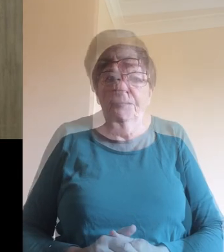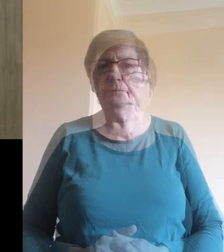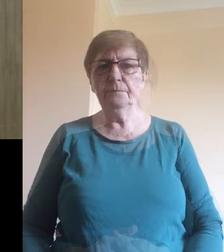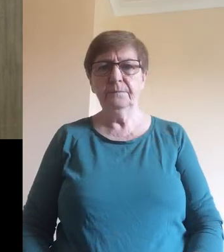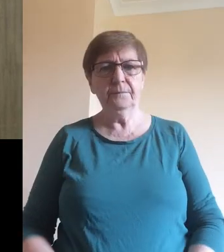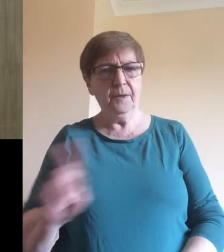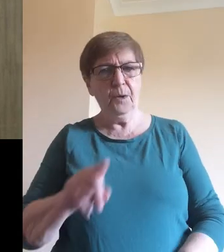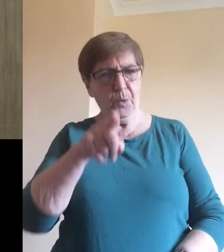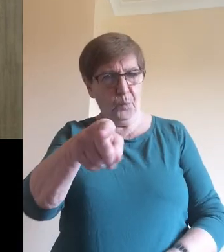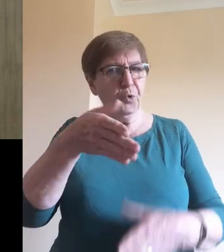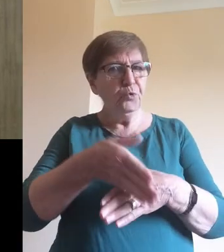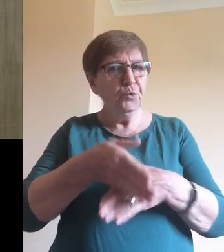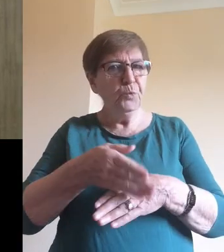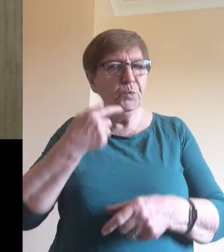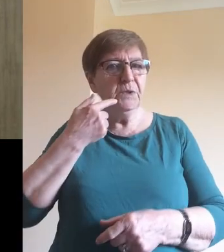What did you do yesterday?